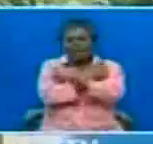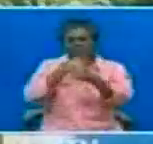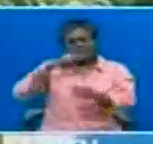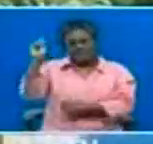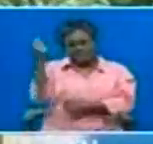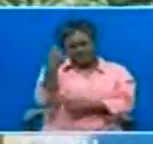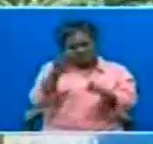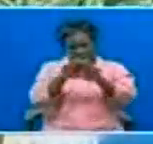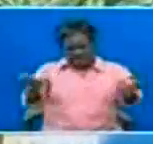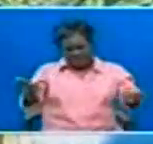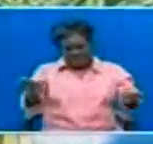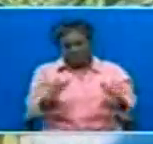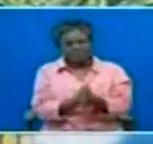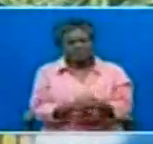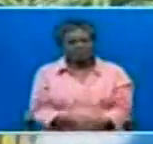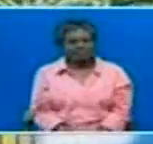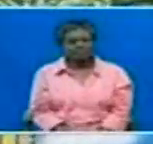Whittaker.